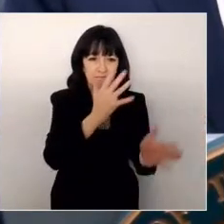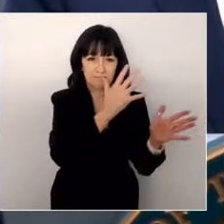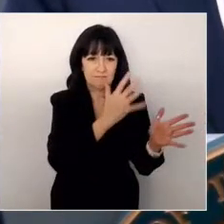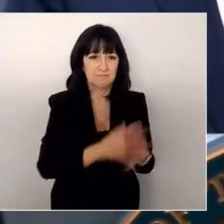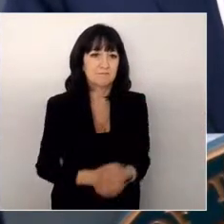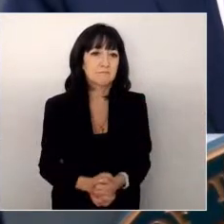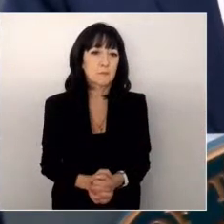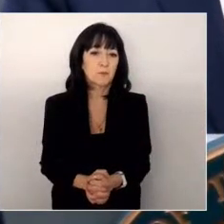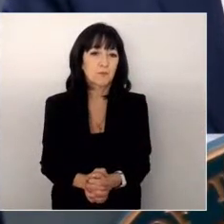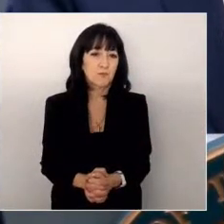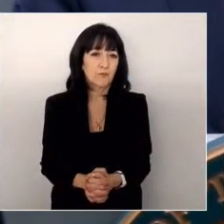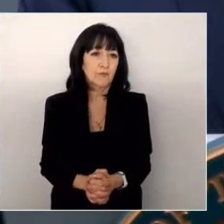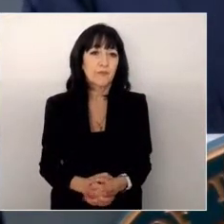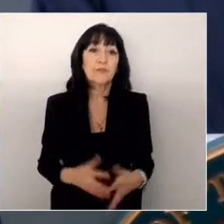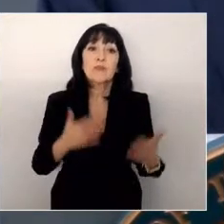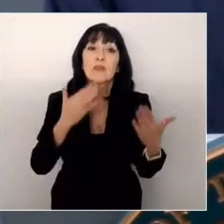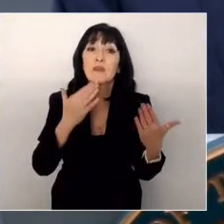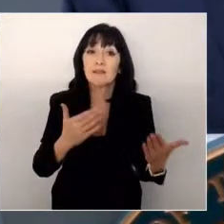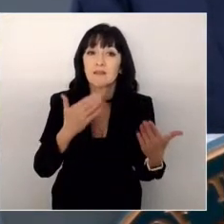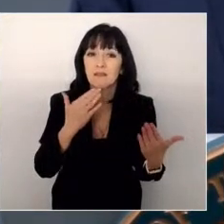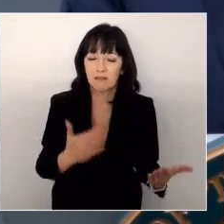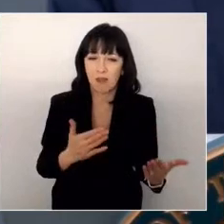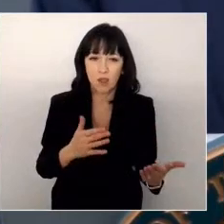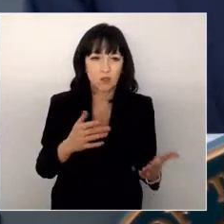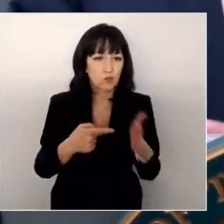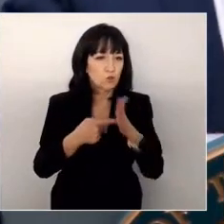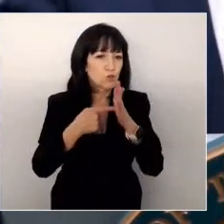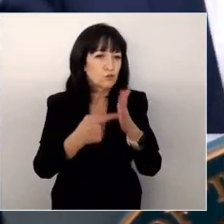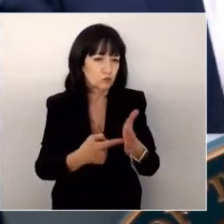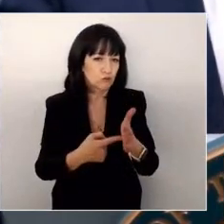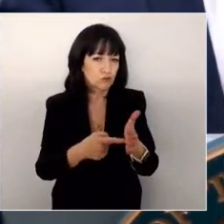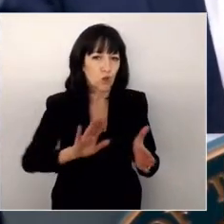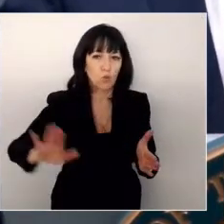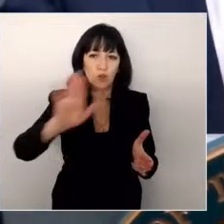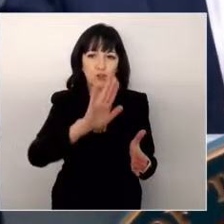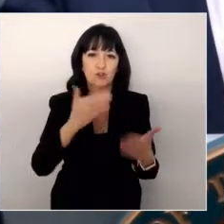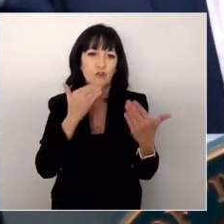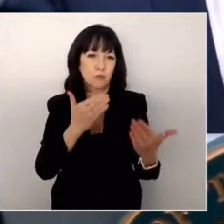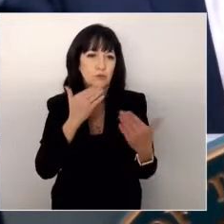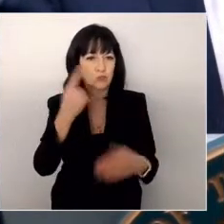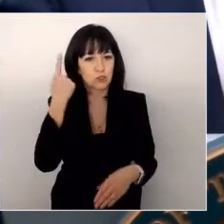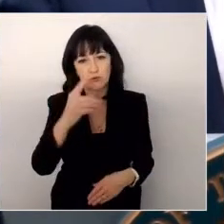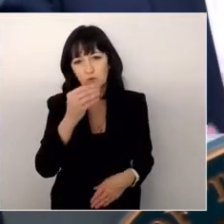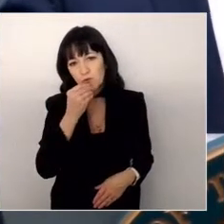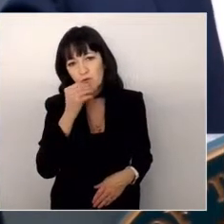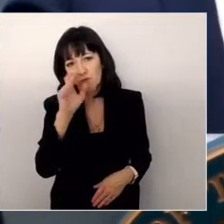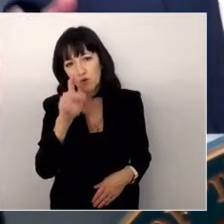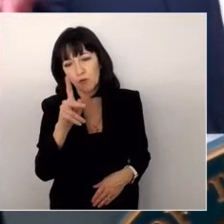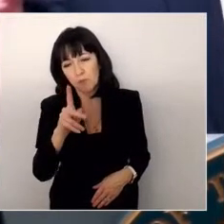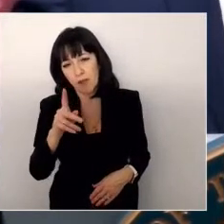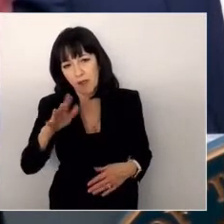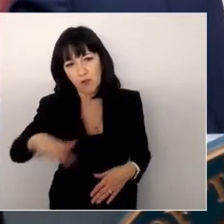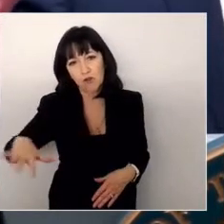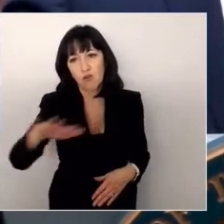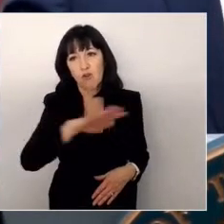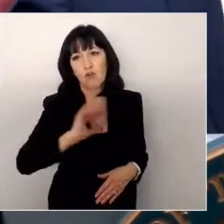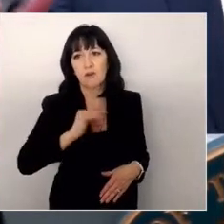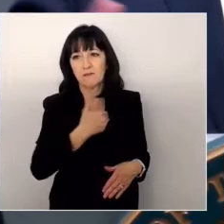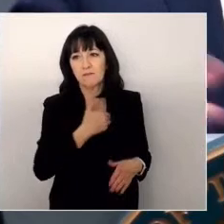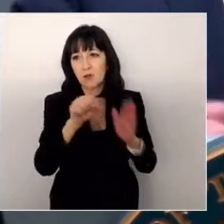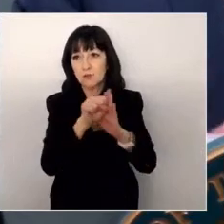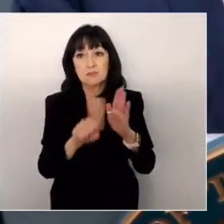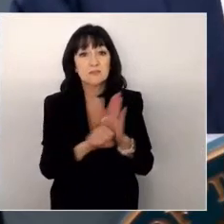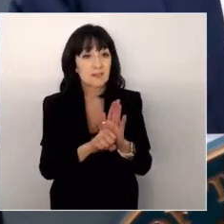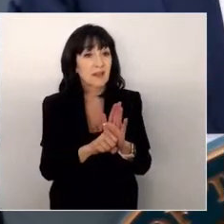thank you for showing your appreciation for the food bank across our state. Probably our most popular